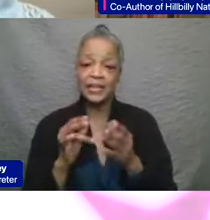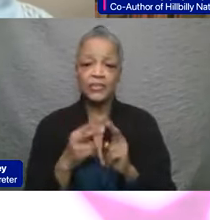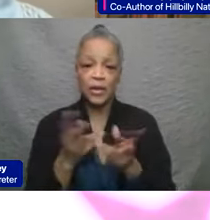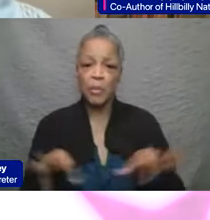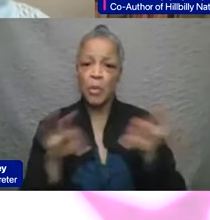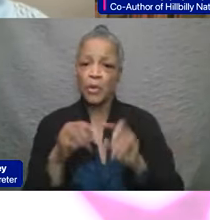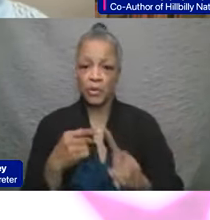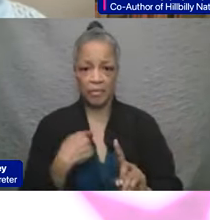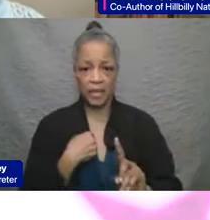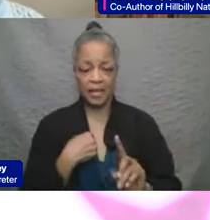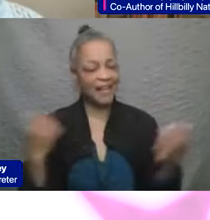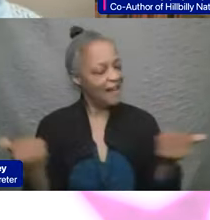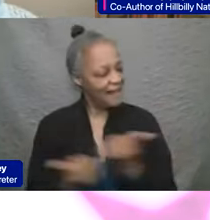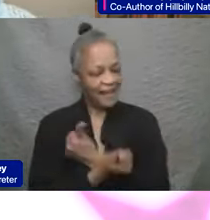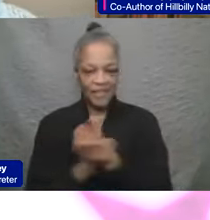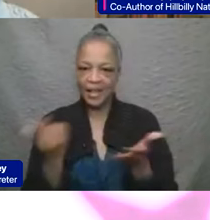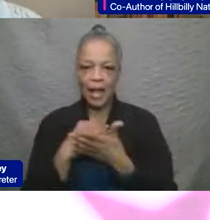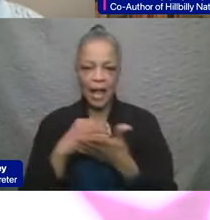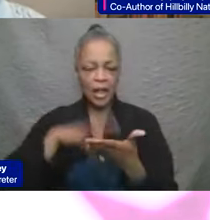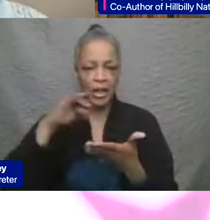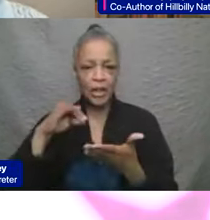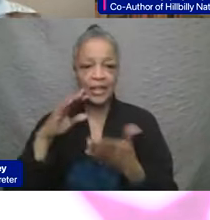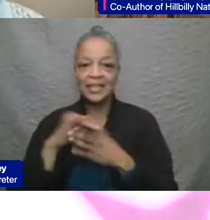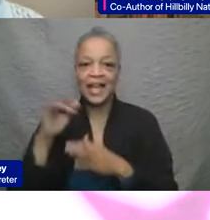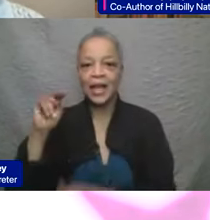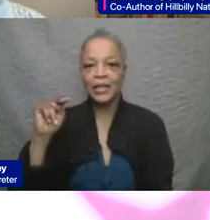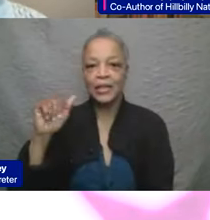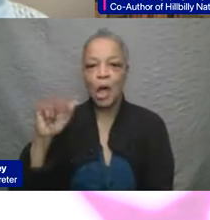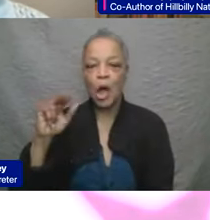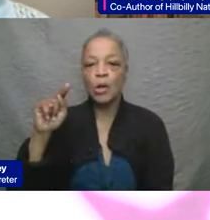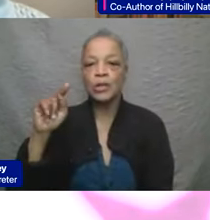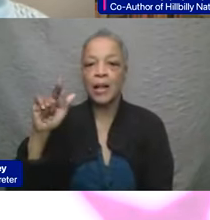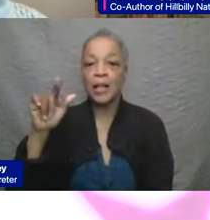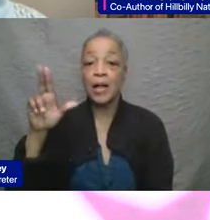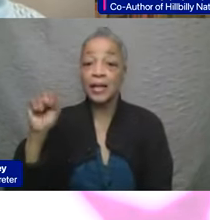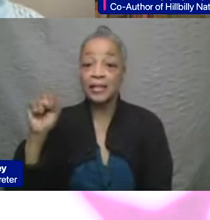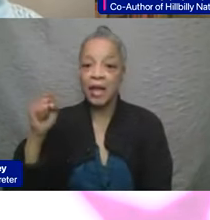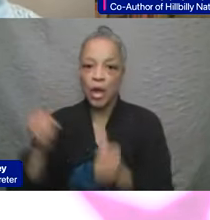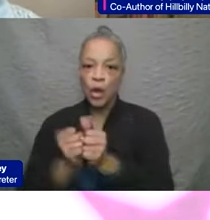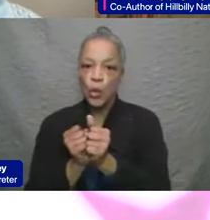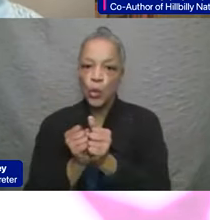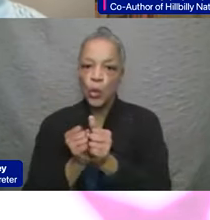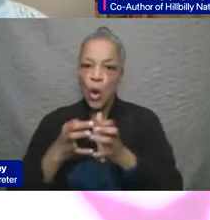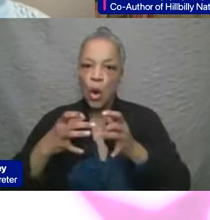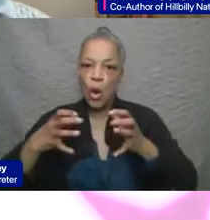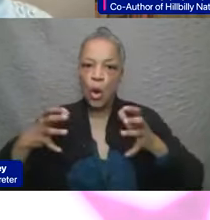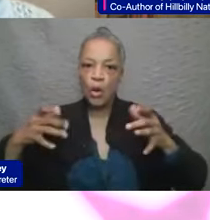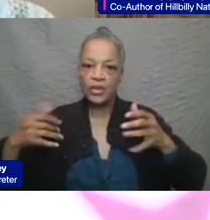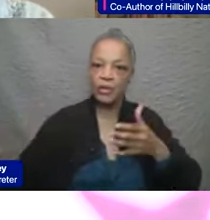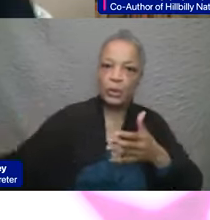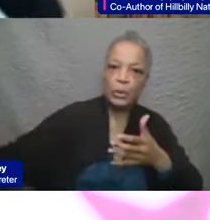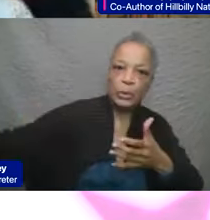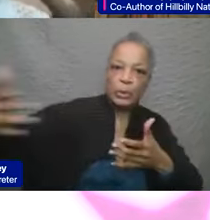and everything I learned. It's like the Nautilus. The Nautilus grows and keeps taking everything with it in